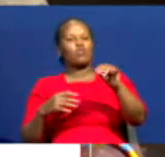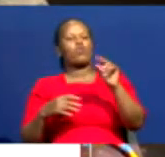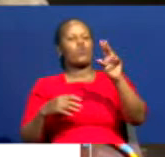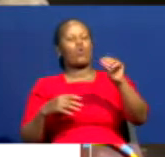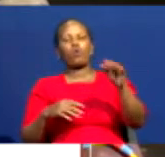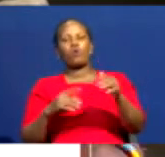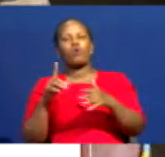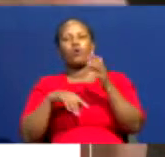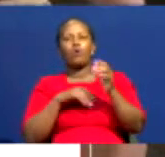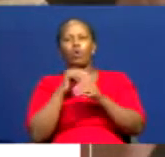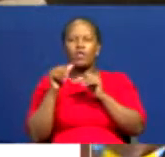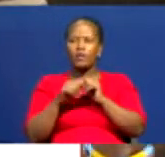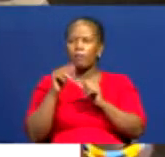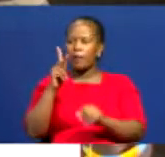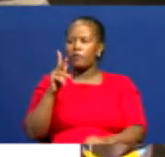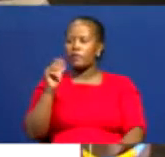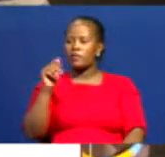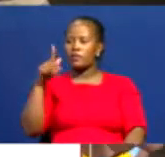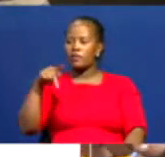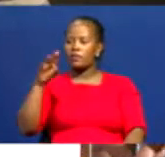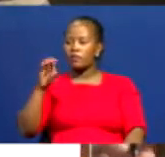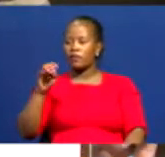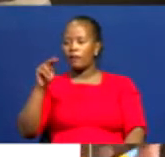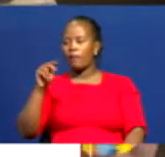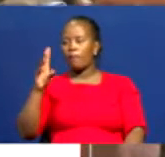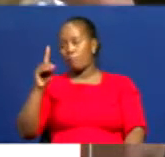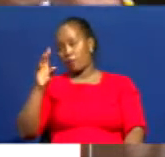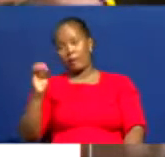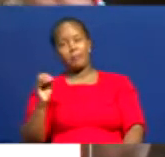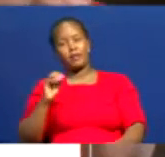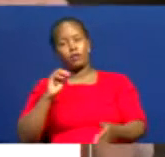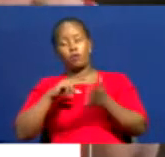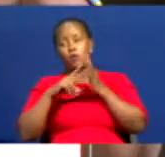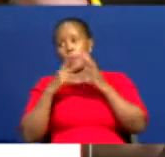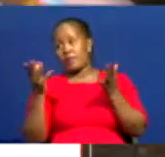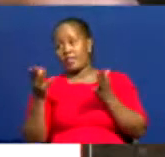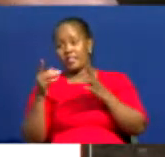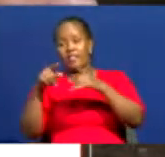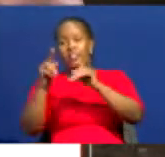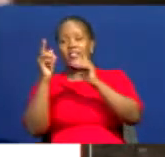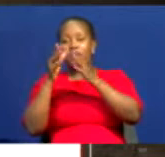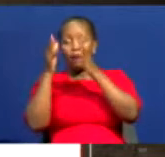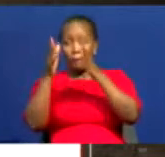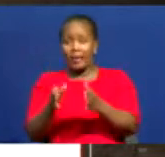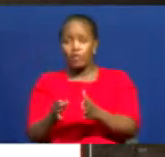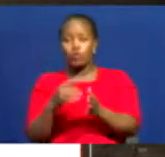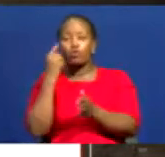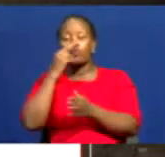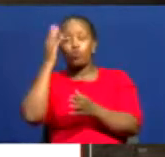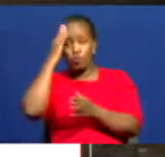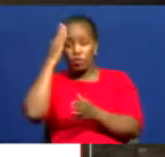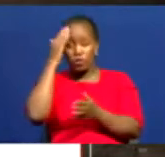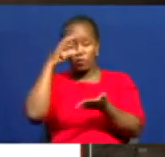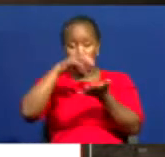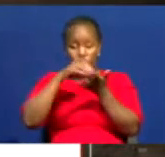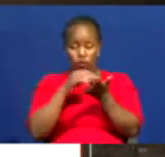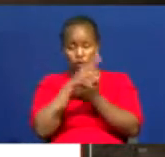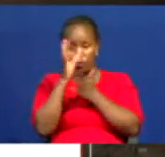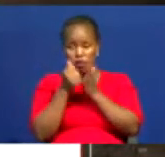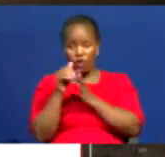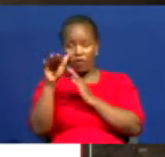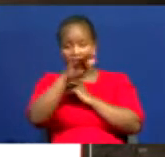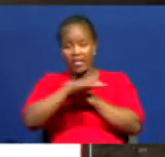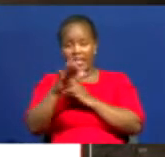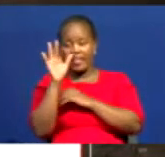about Kapedo? Kamuge? So this is a guy who knows the position of those particular areas. Right.